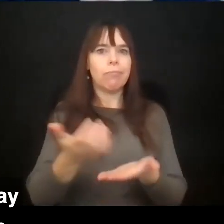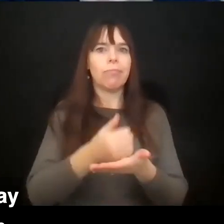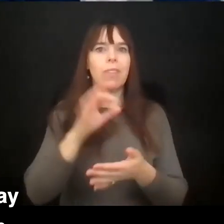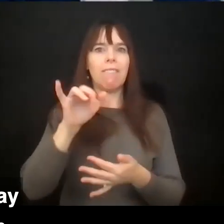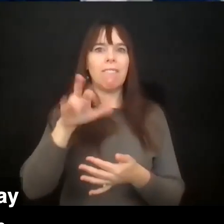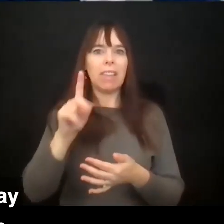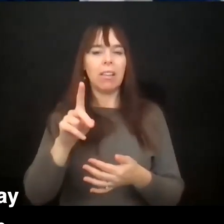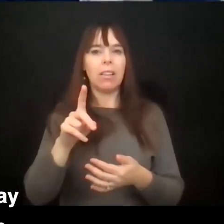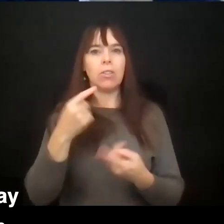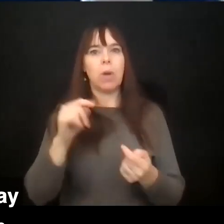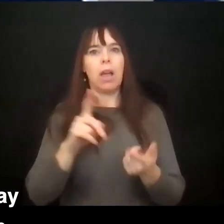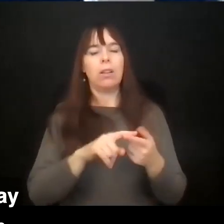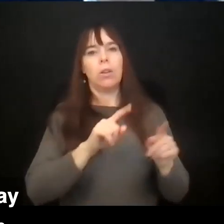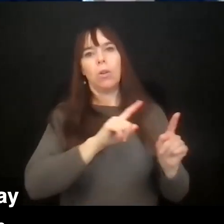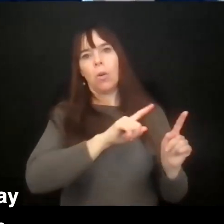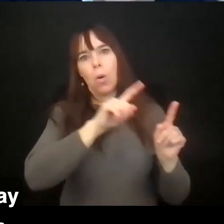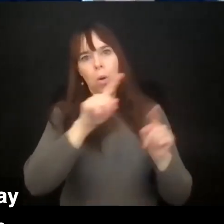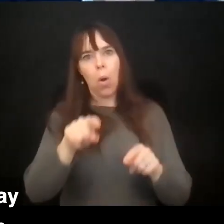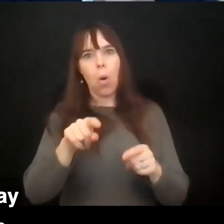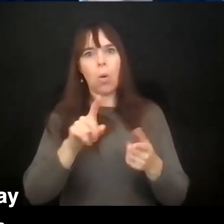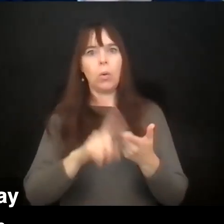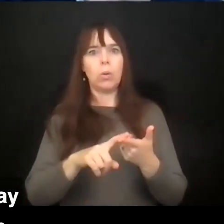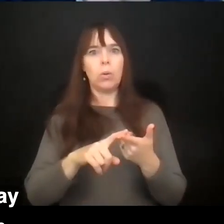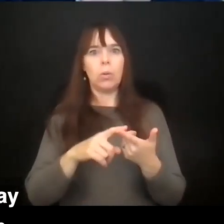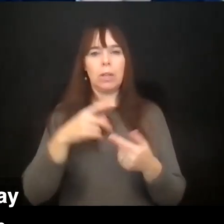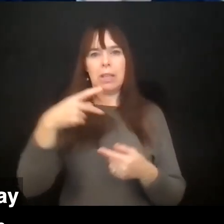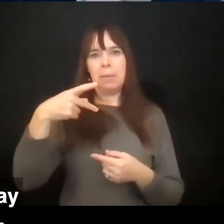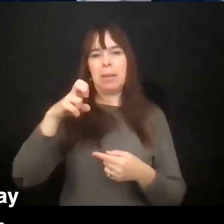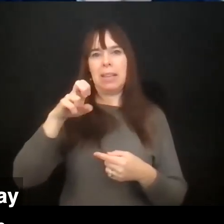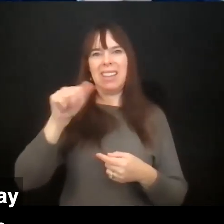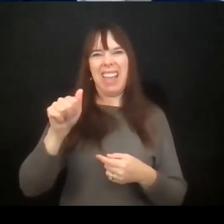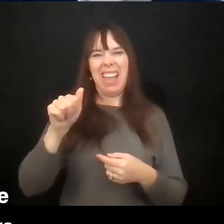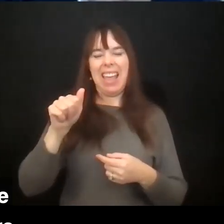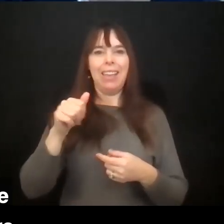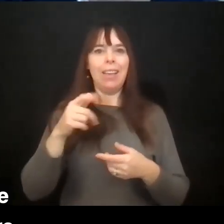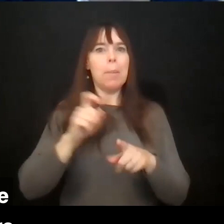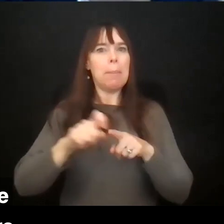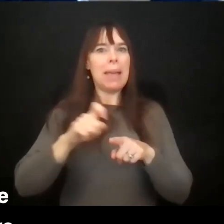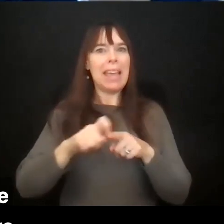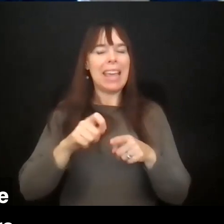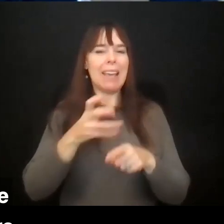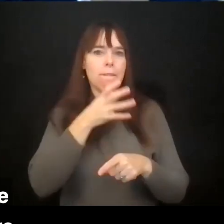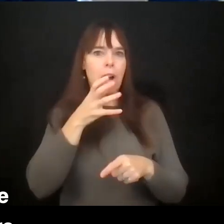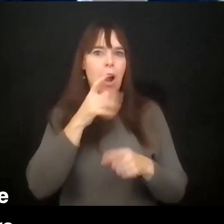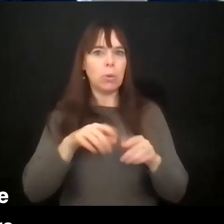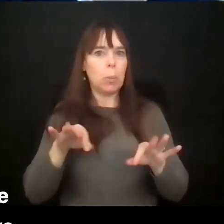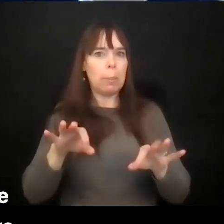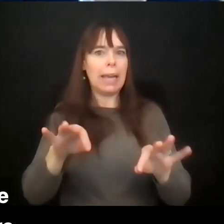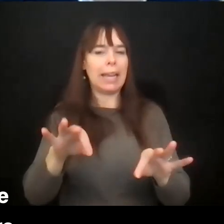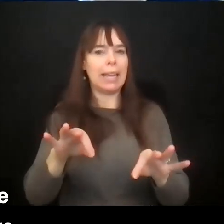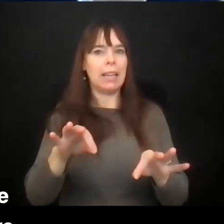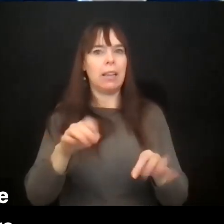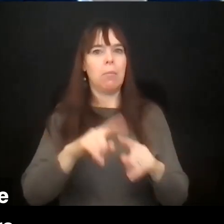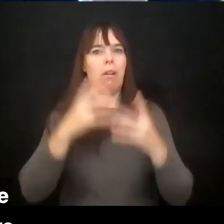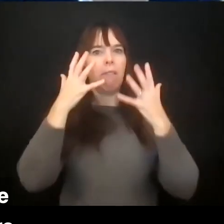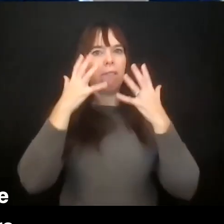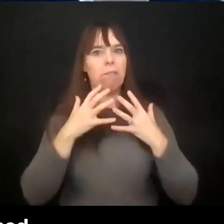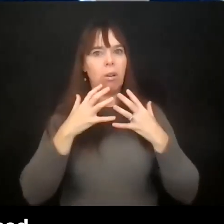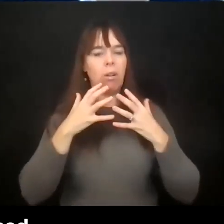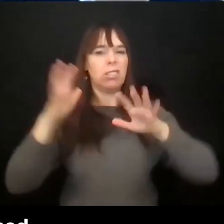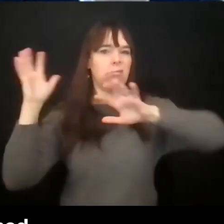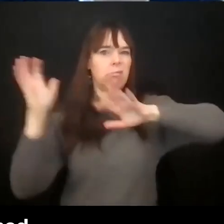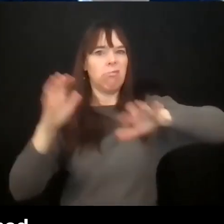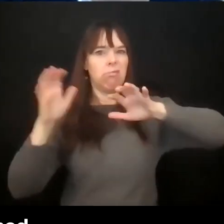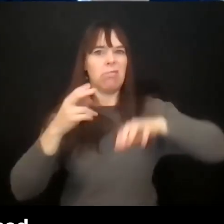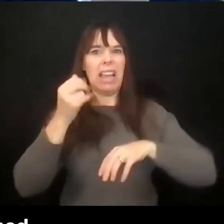her way to a PEA farm. Unfortunately, there is hail the day before and